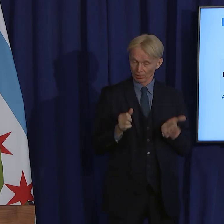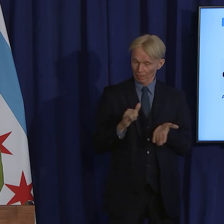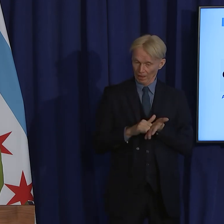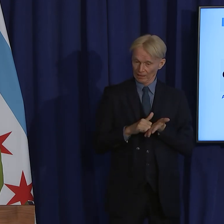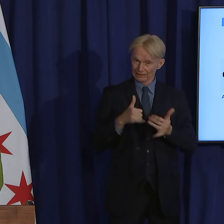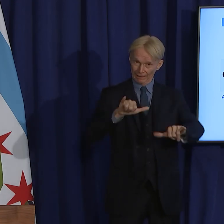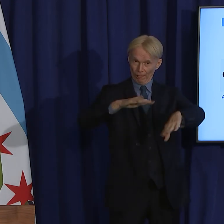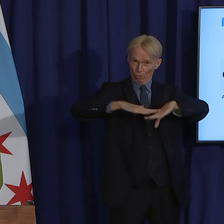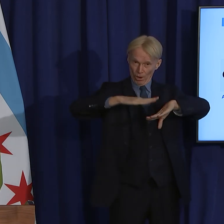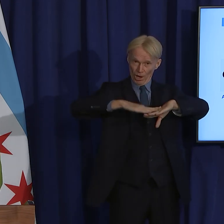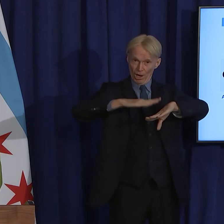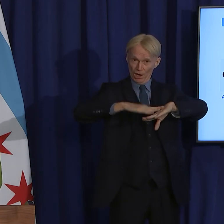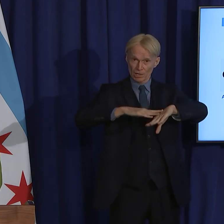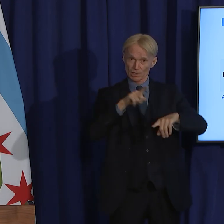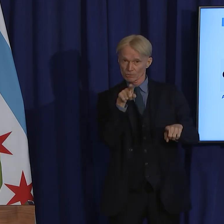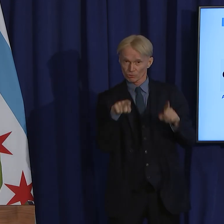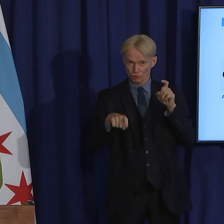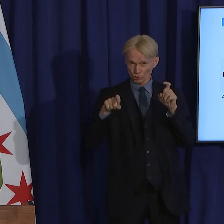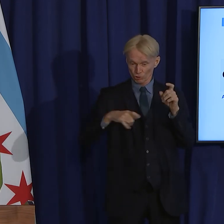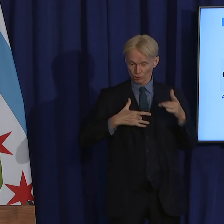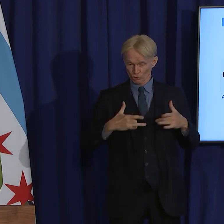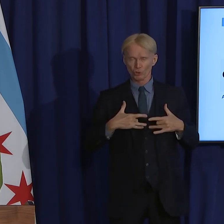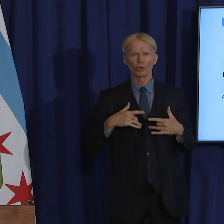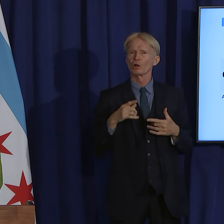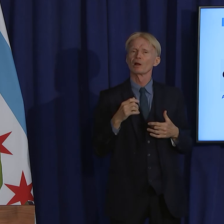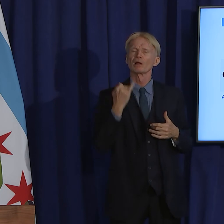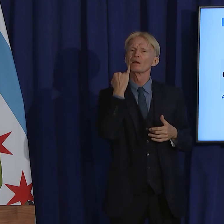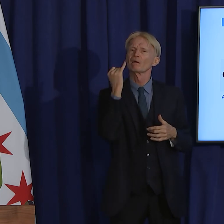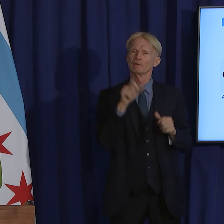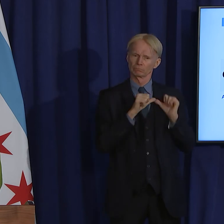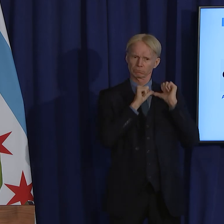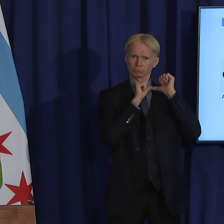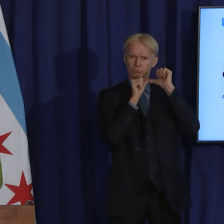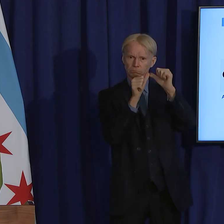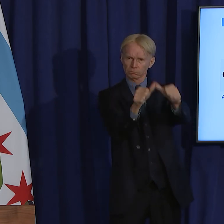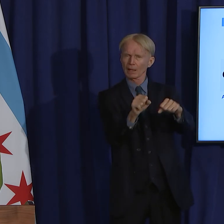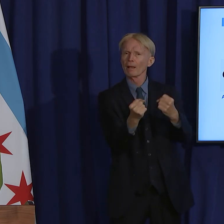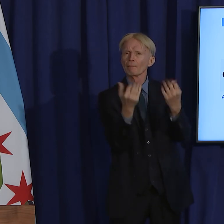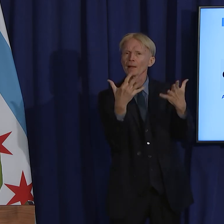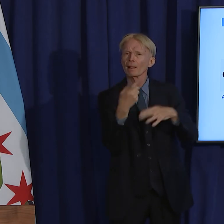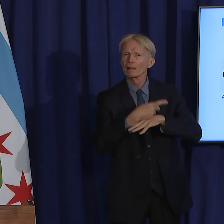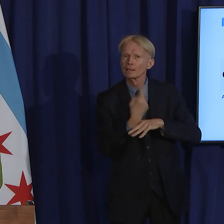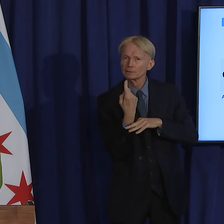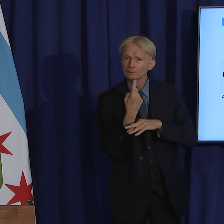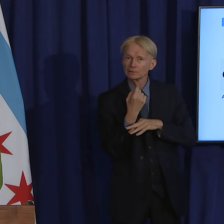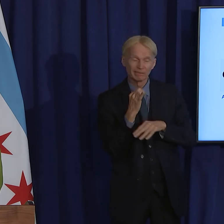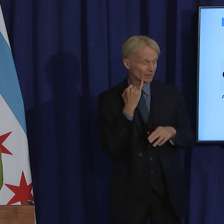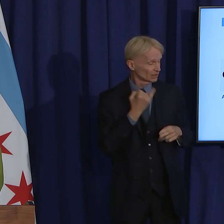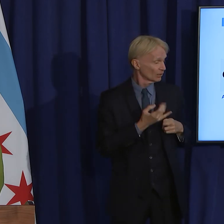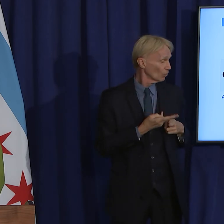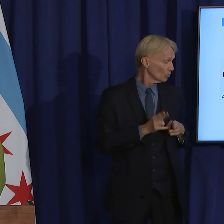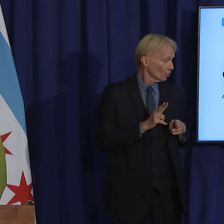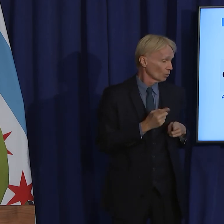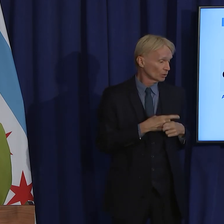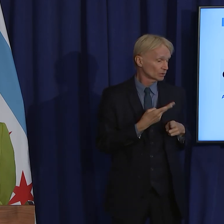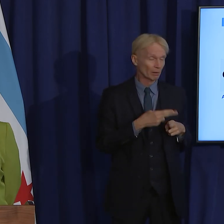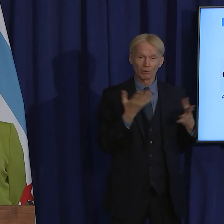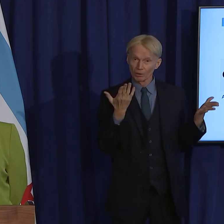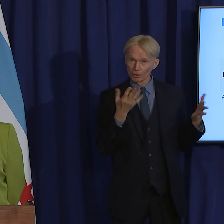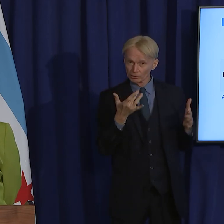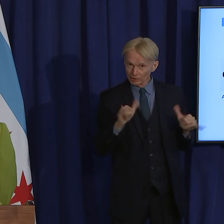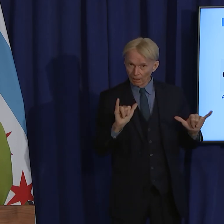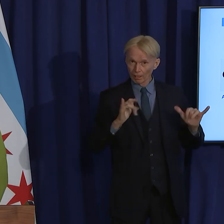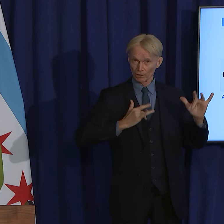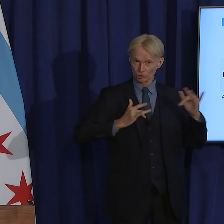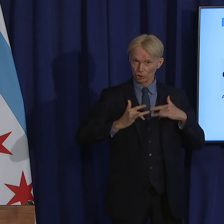red flag? How long might these symptoms persist? And if they are only temporary, is that still a concern? Yeah, that's a great